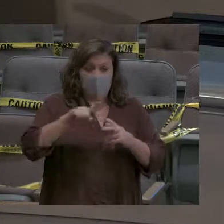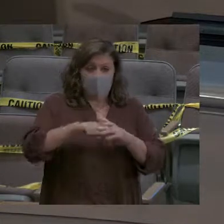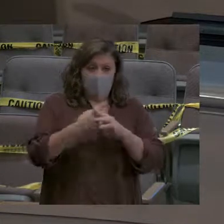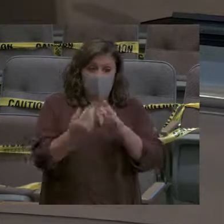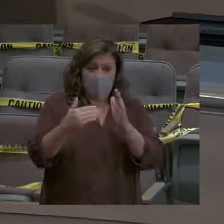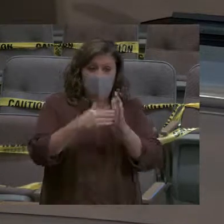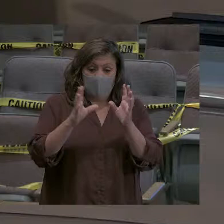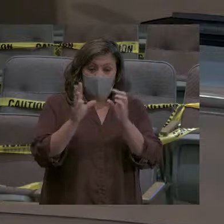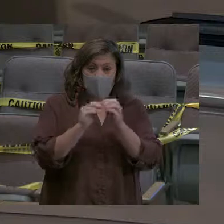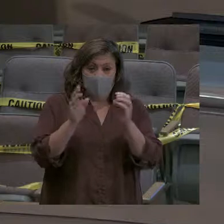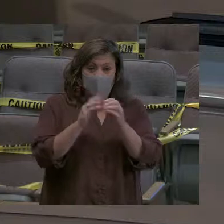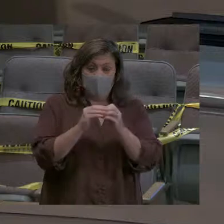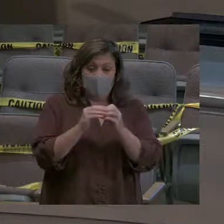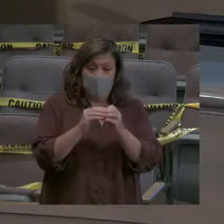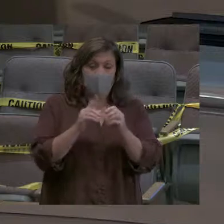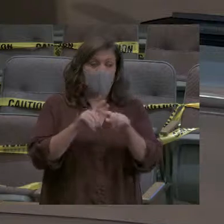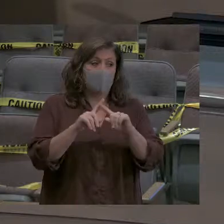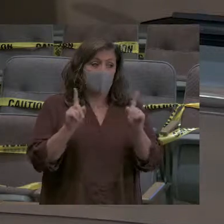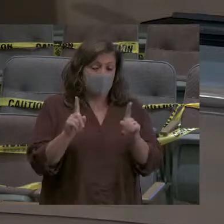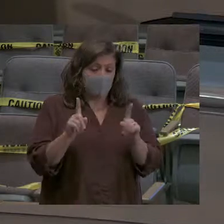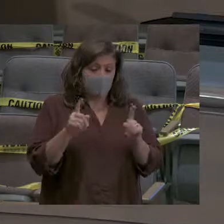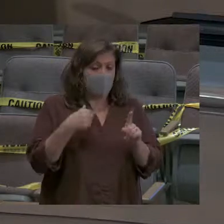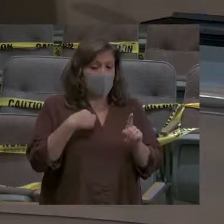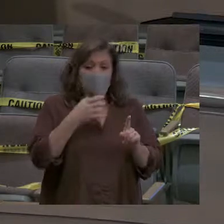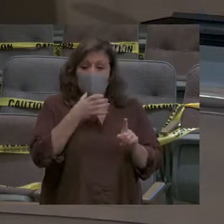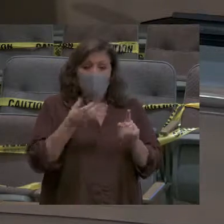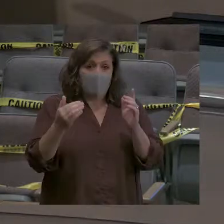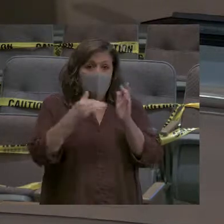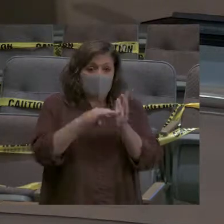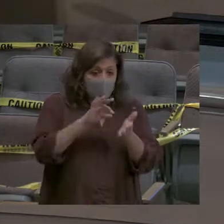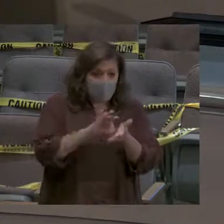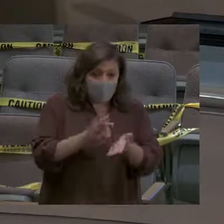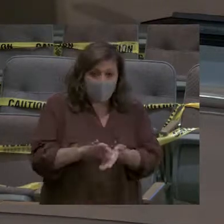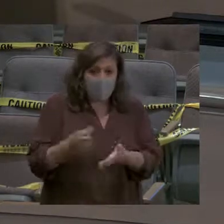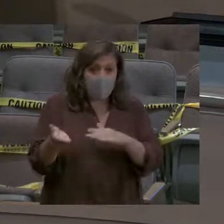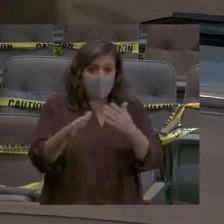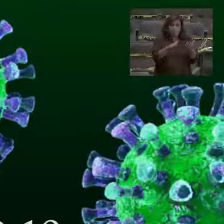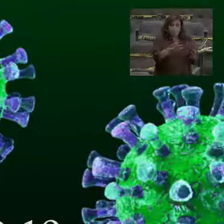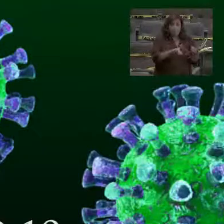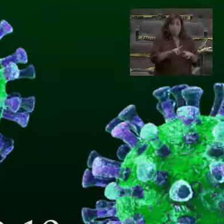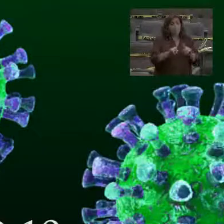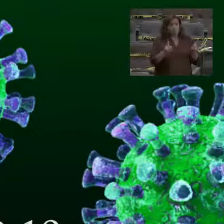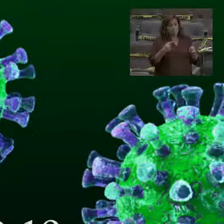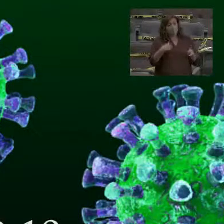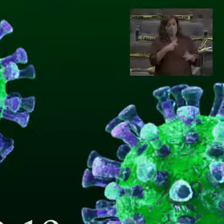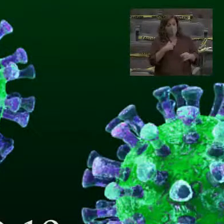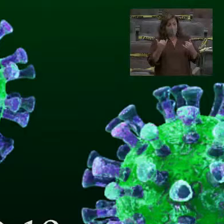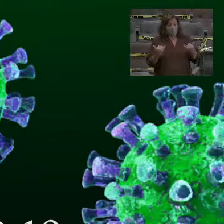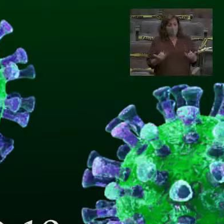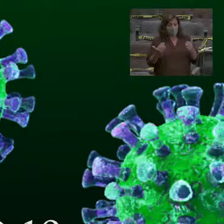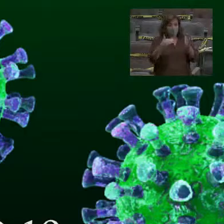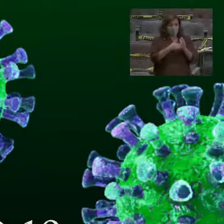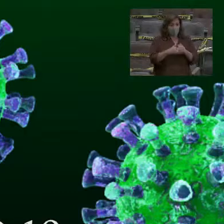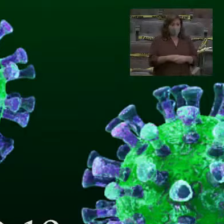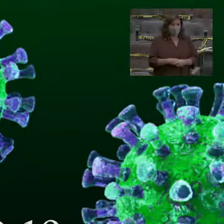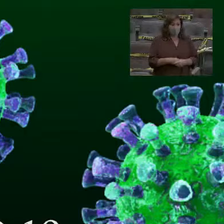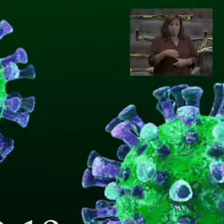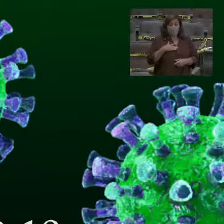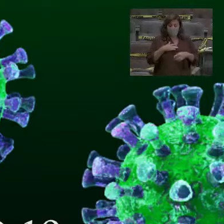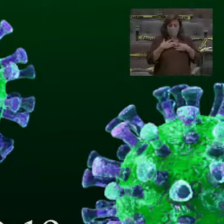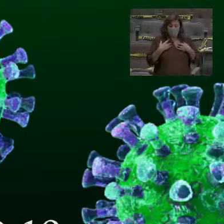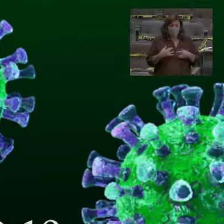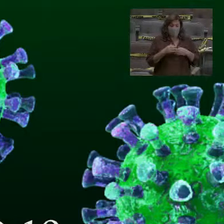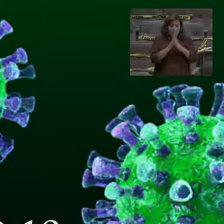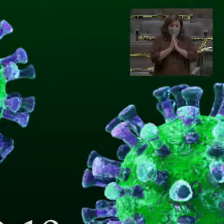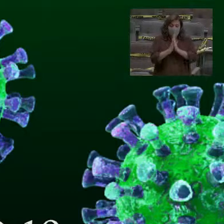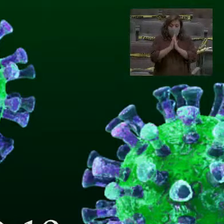again. But I see we have came to that point again. My heart and prayers goes out to the families